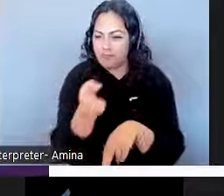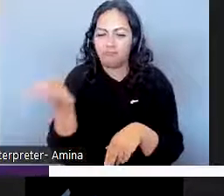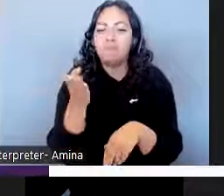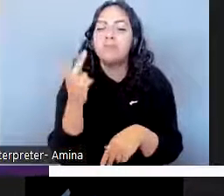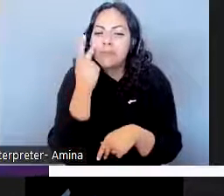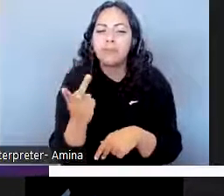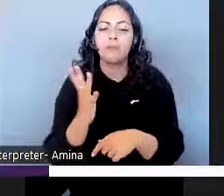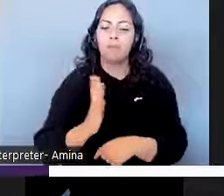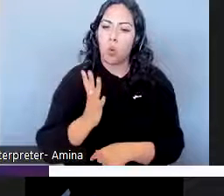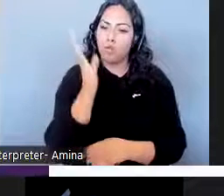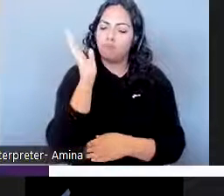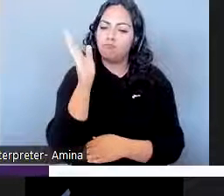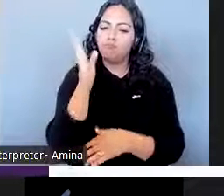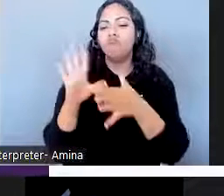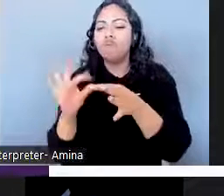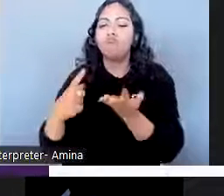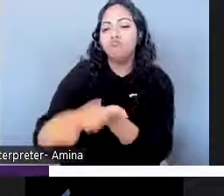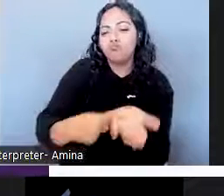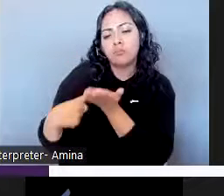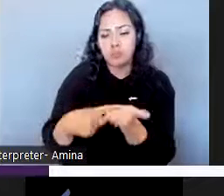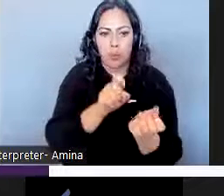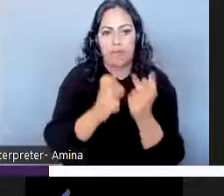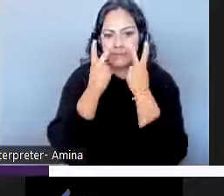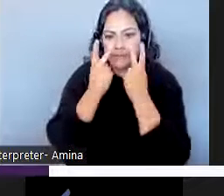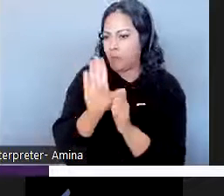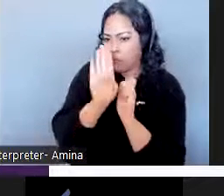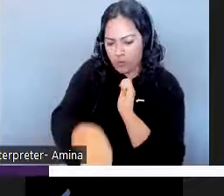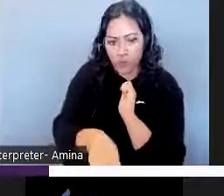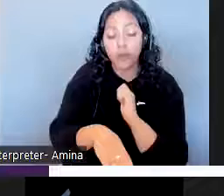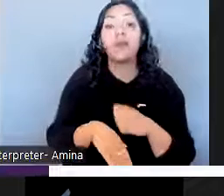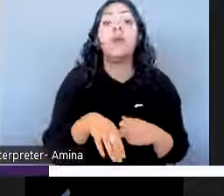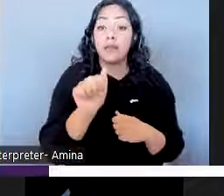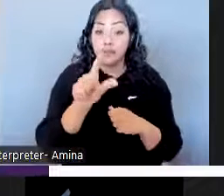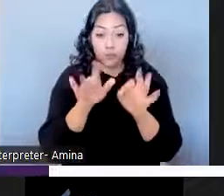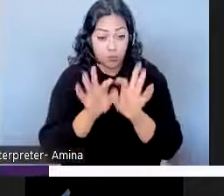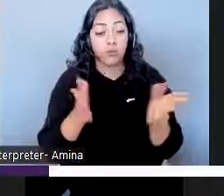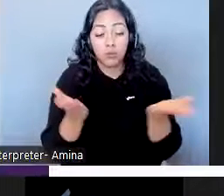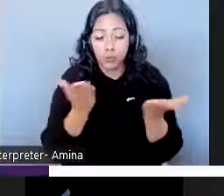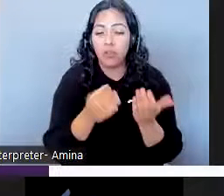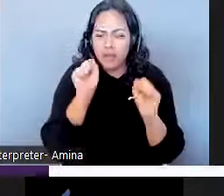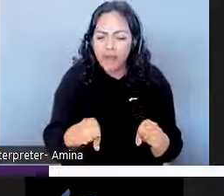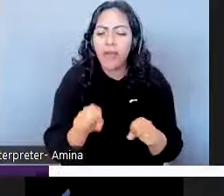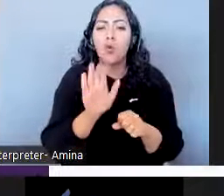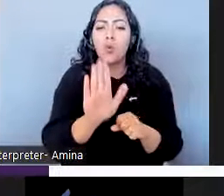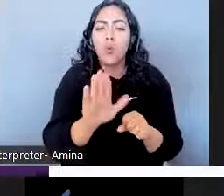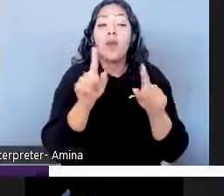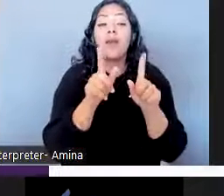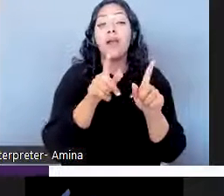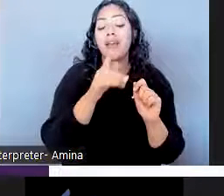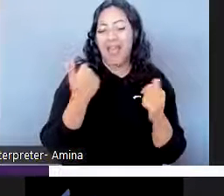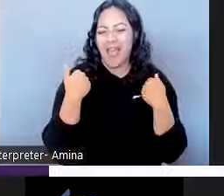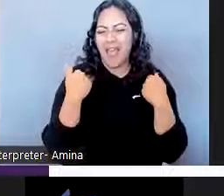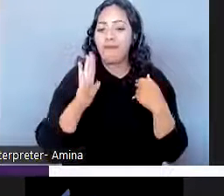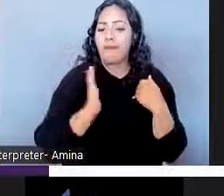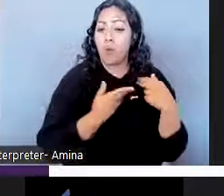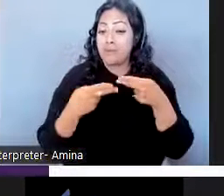ASL interpreters with us. You can make your screen a little bit larger. There is a line between the PowerPoint and the